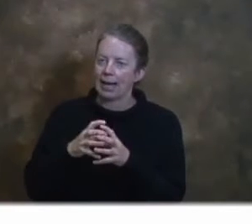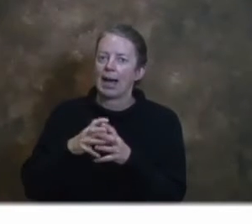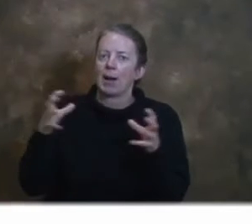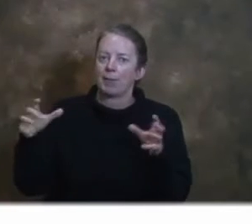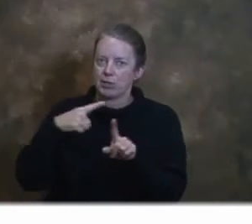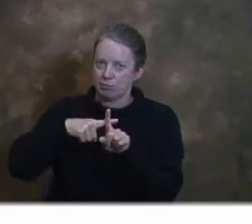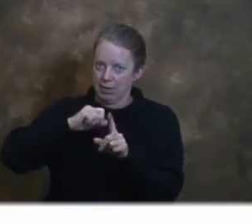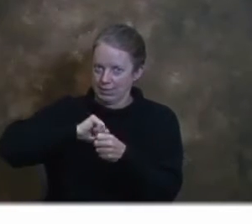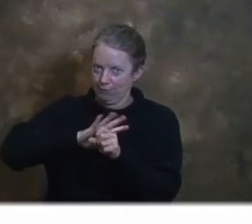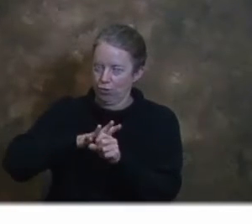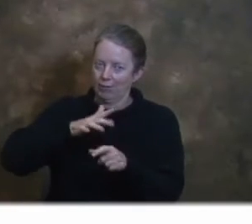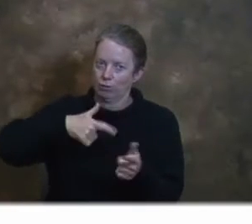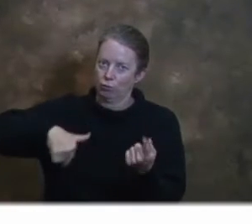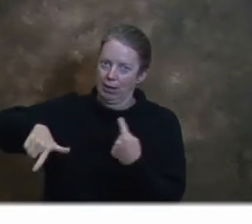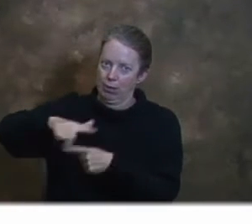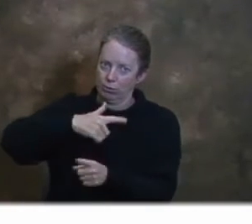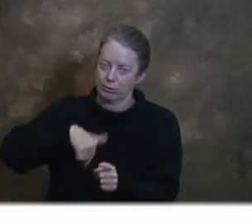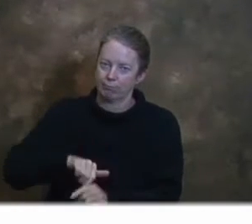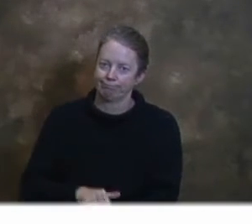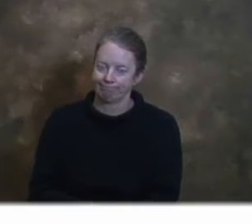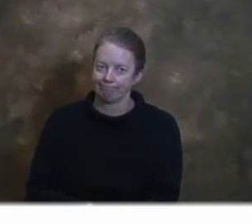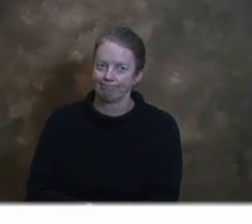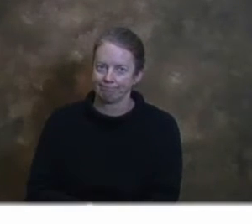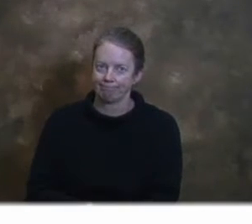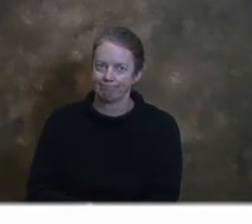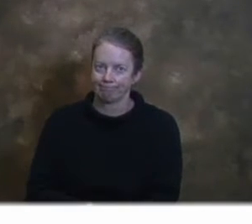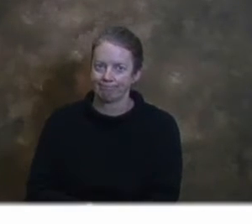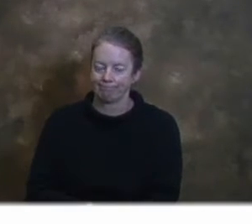cases at this point.